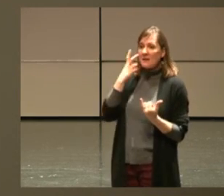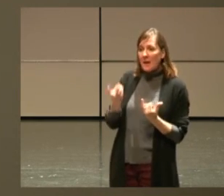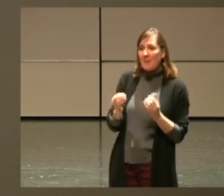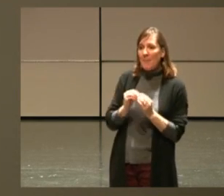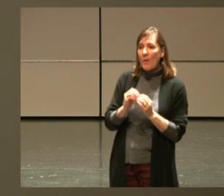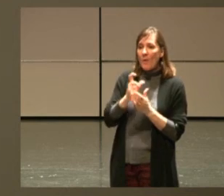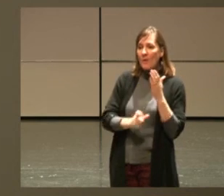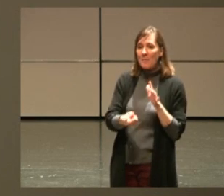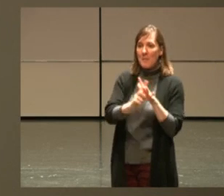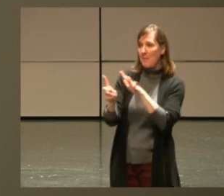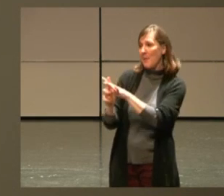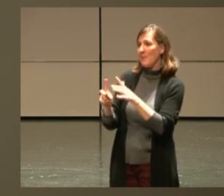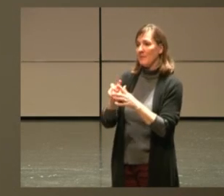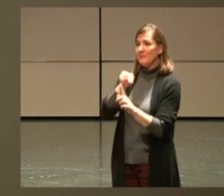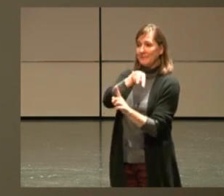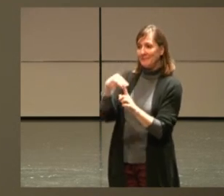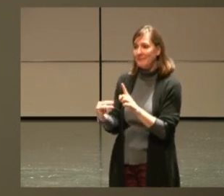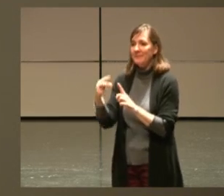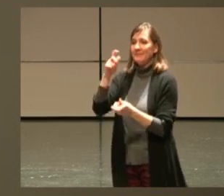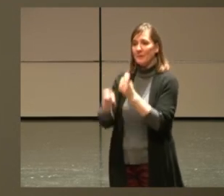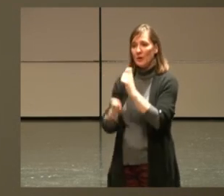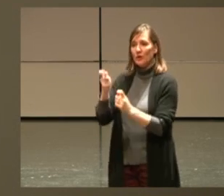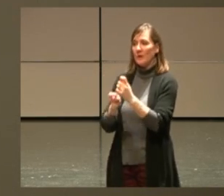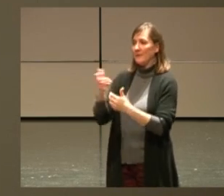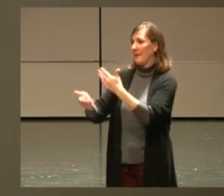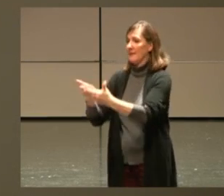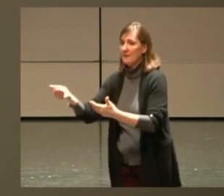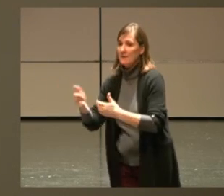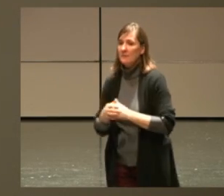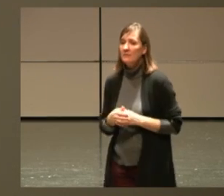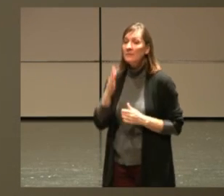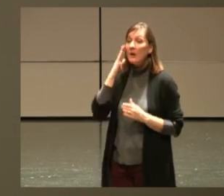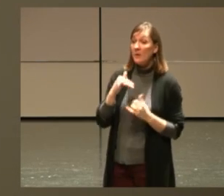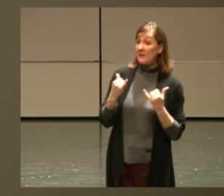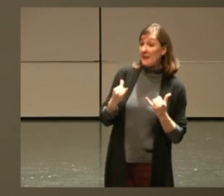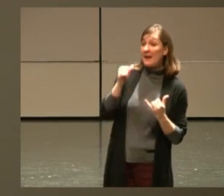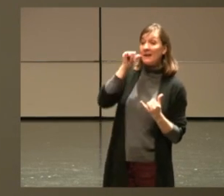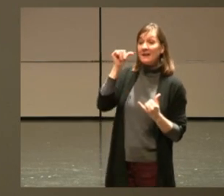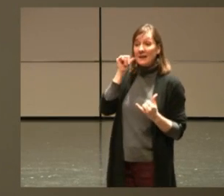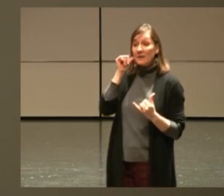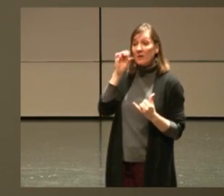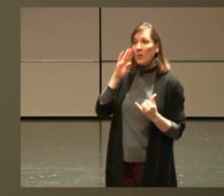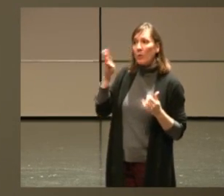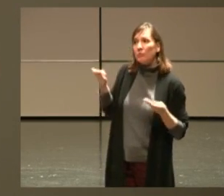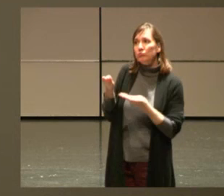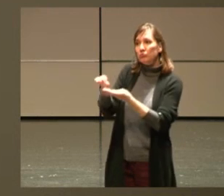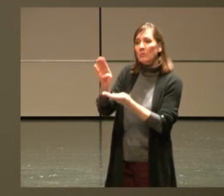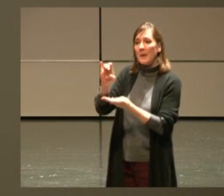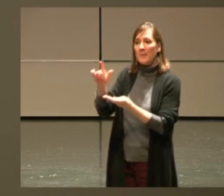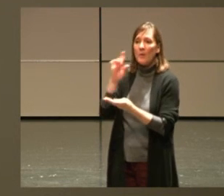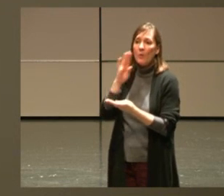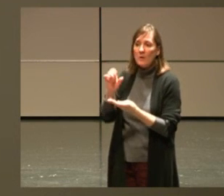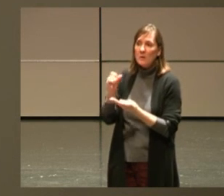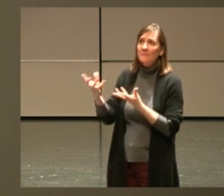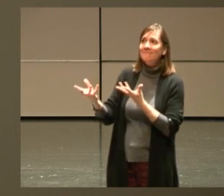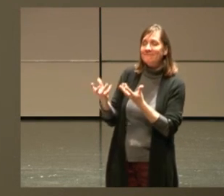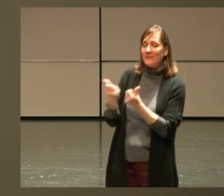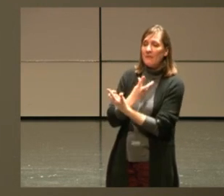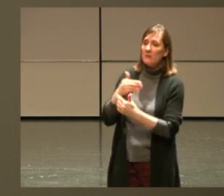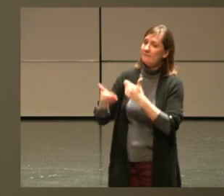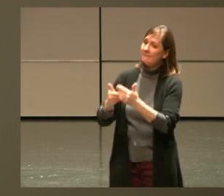really moving fast, and I know today and yesterday were the days in which bills were going to be introduced. So it's moving pretty